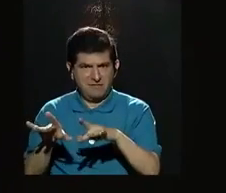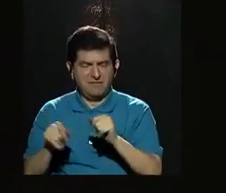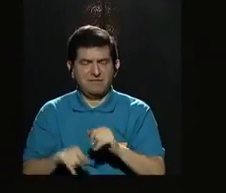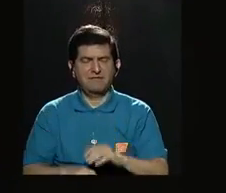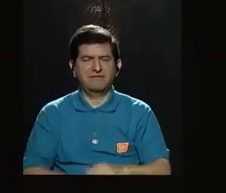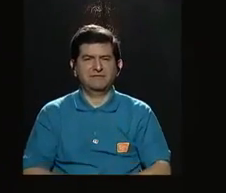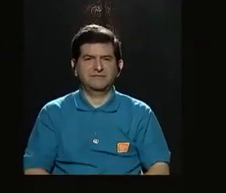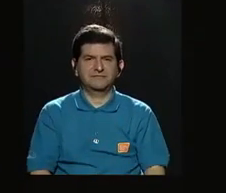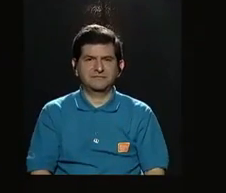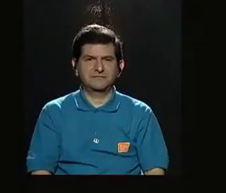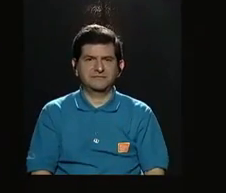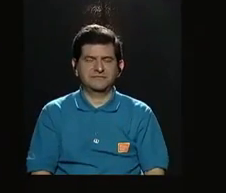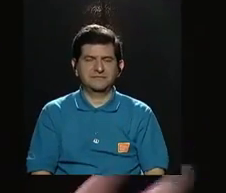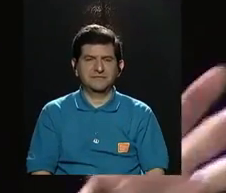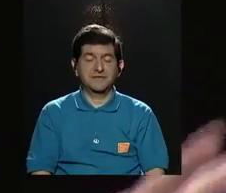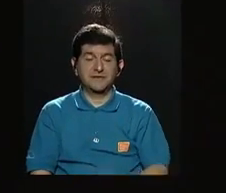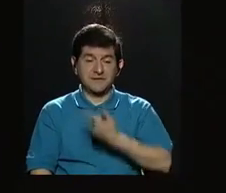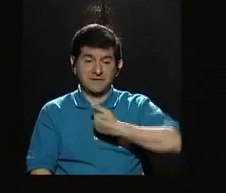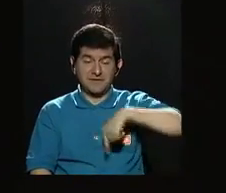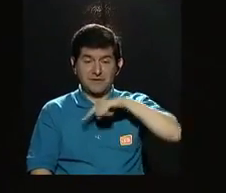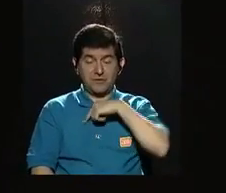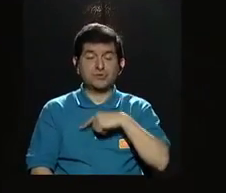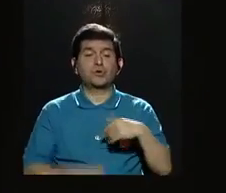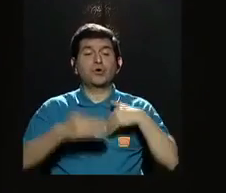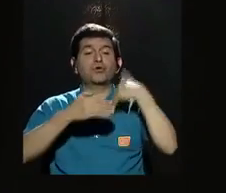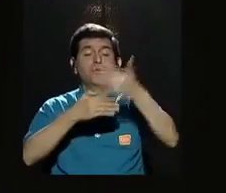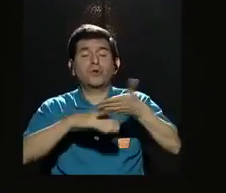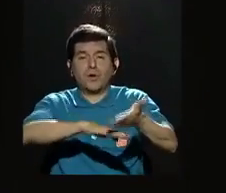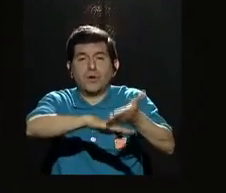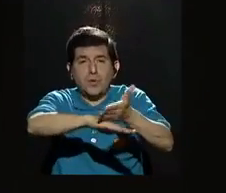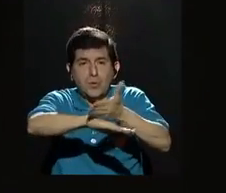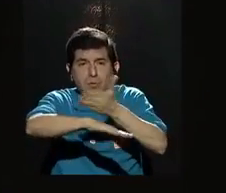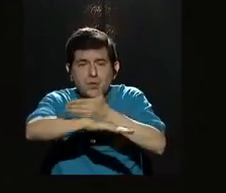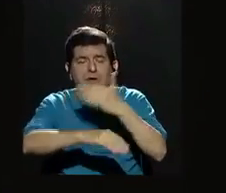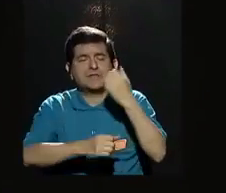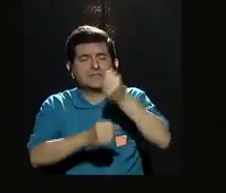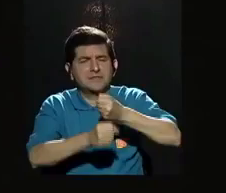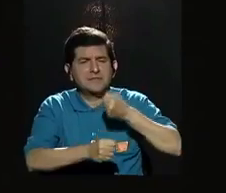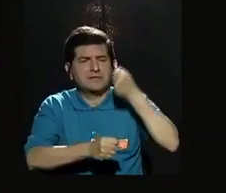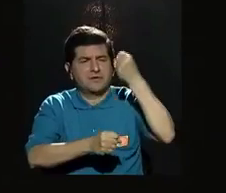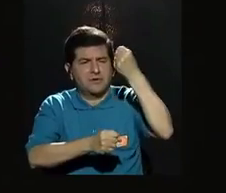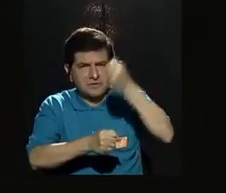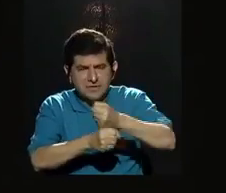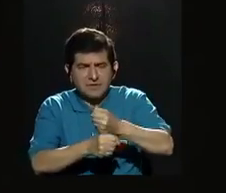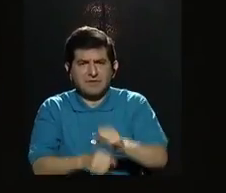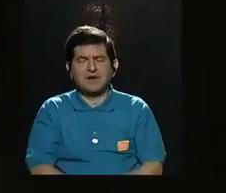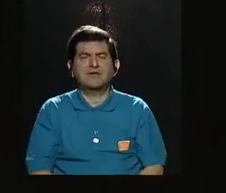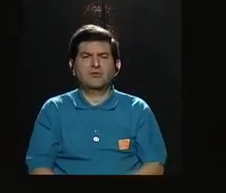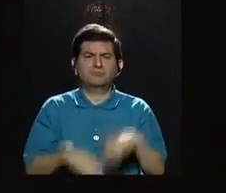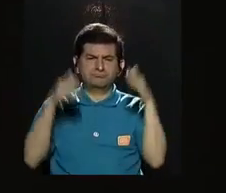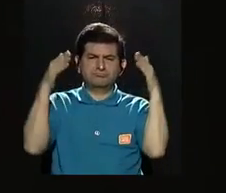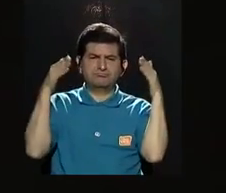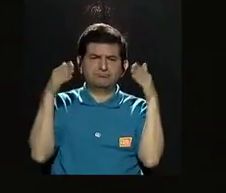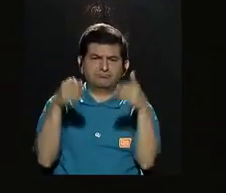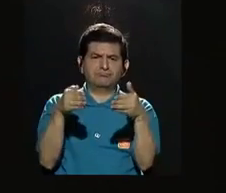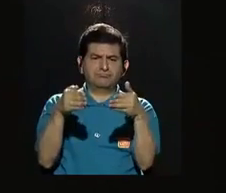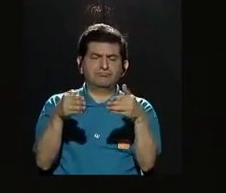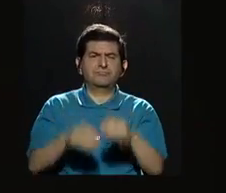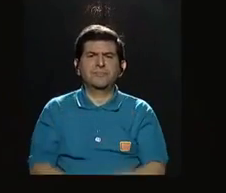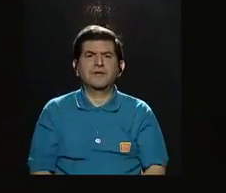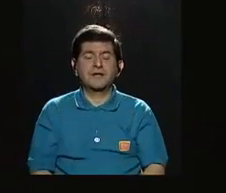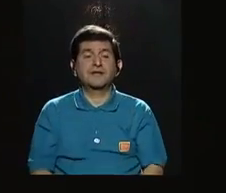in order to move forward in our effort to rid the world